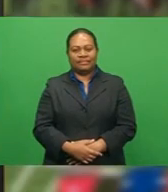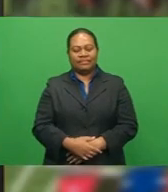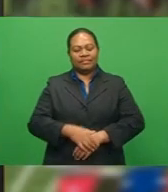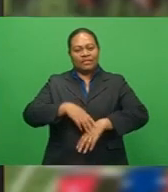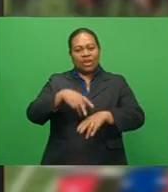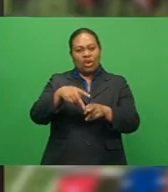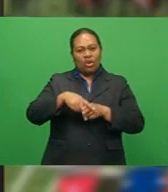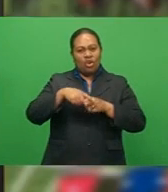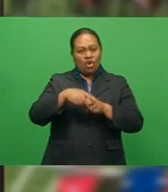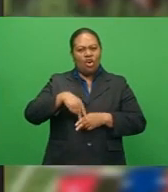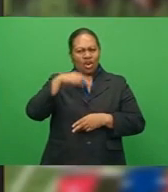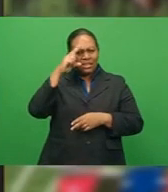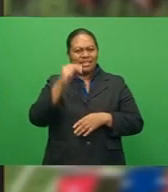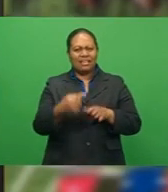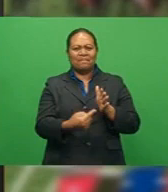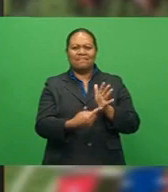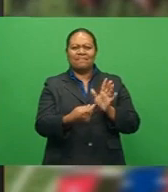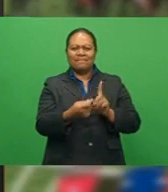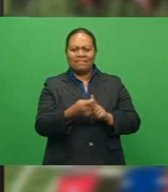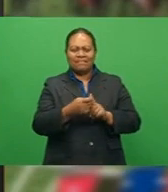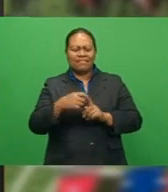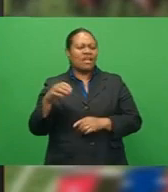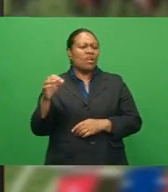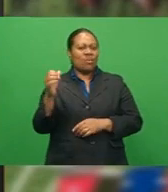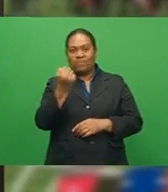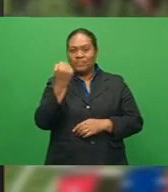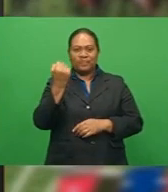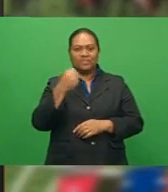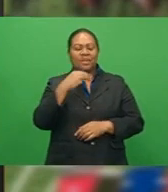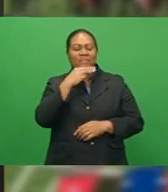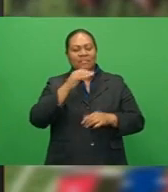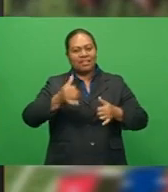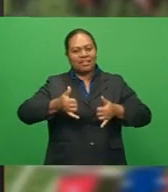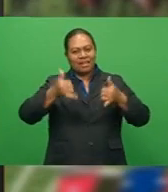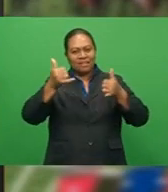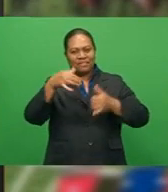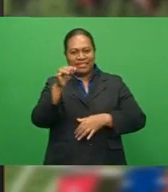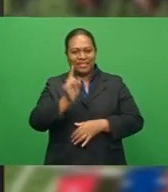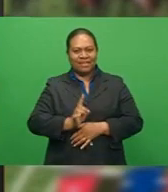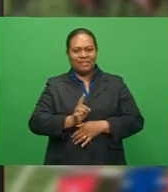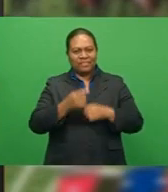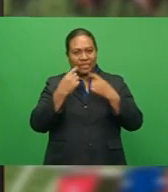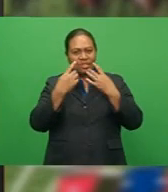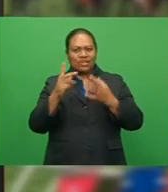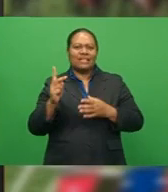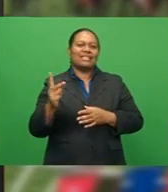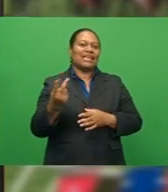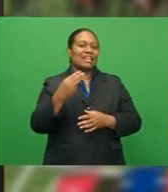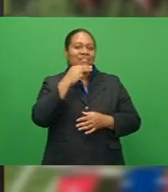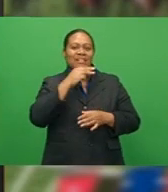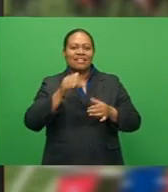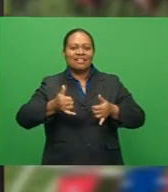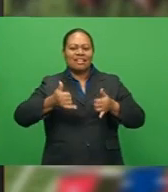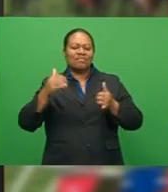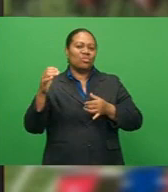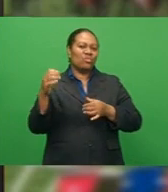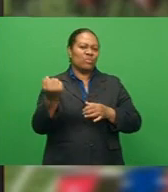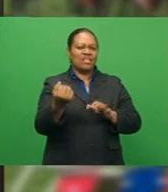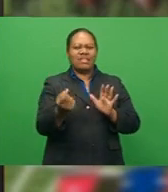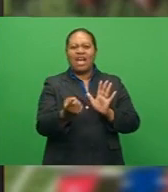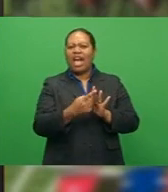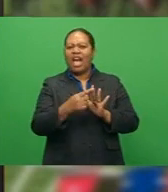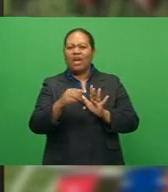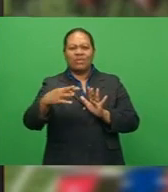Twilight Payment won the Melbourne Cup in style today, leading from start to finish. It was the second Melbourne Cup win for Irish trainer